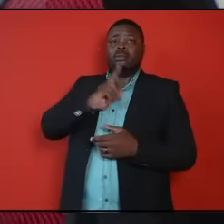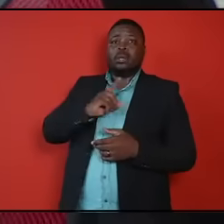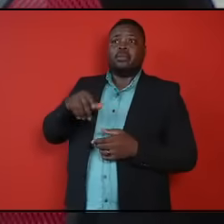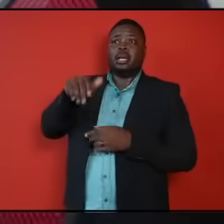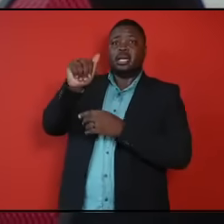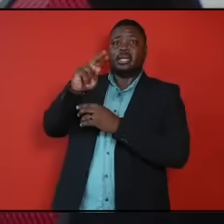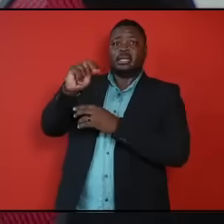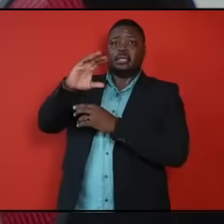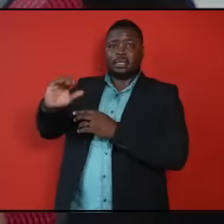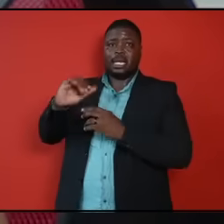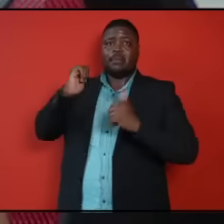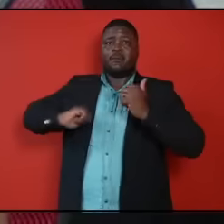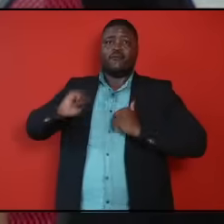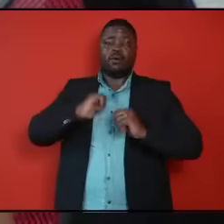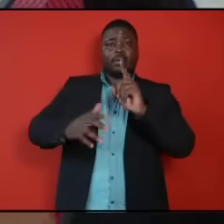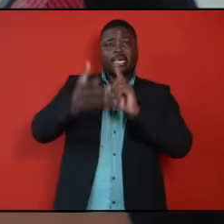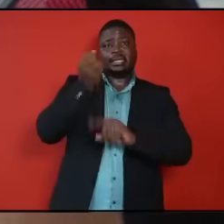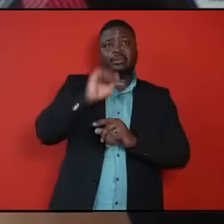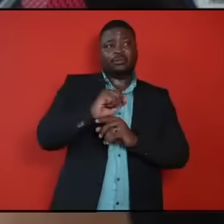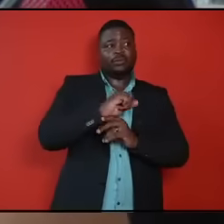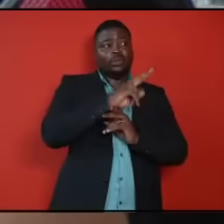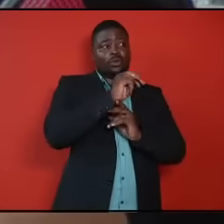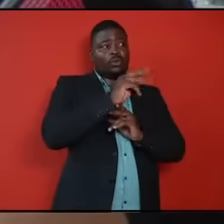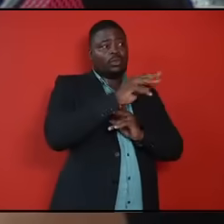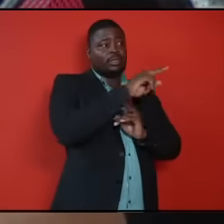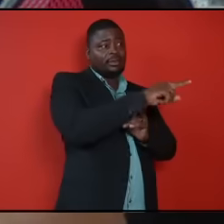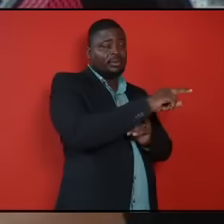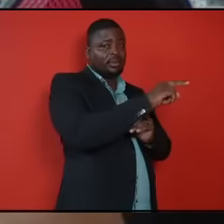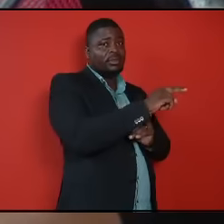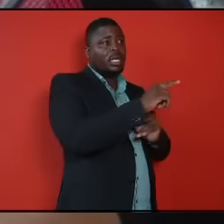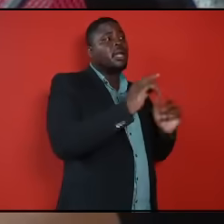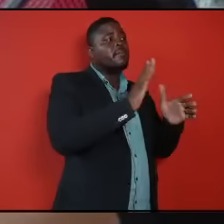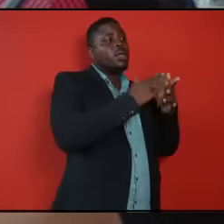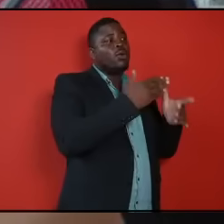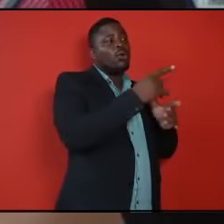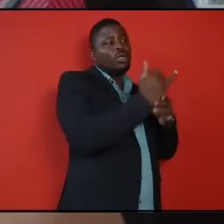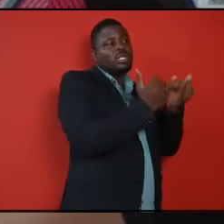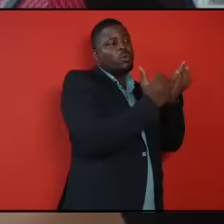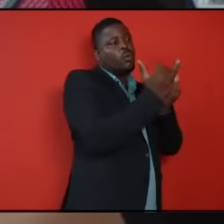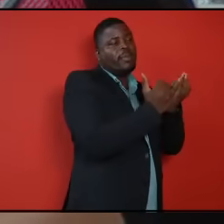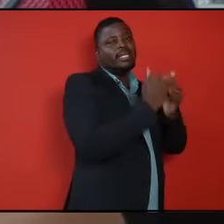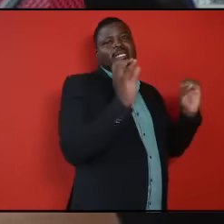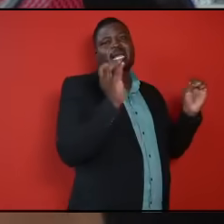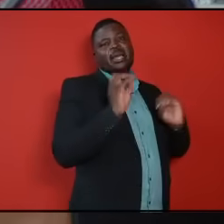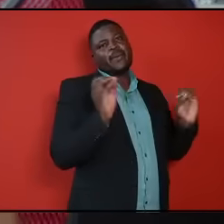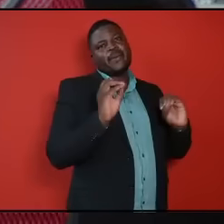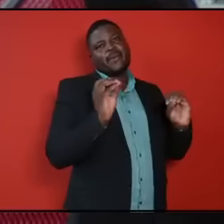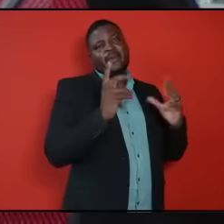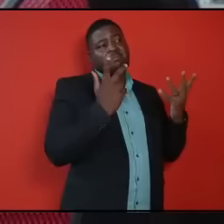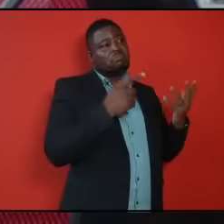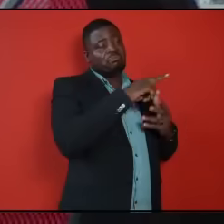in that province is that it doesn't have a competitor in the Northwest Province. Secondly,